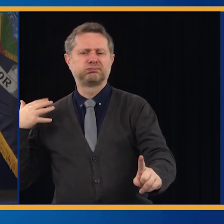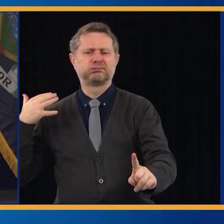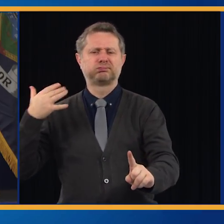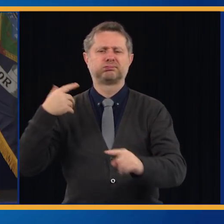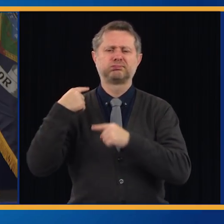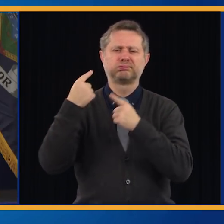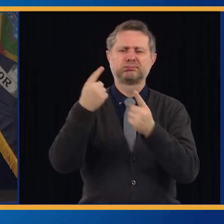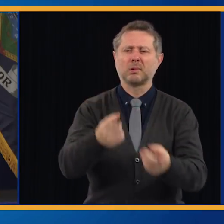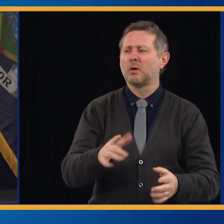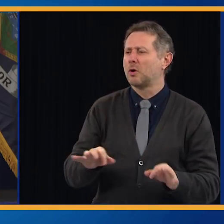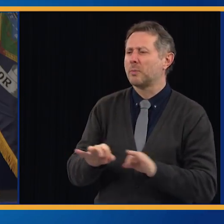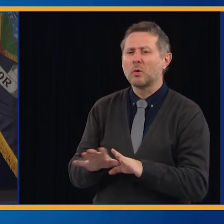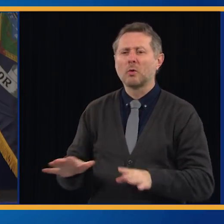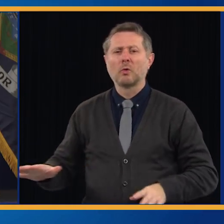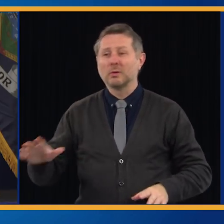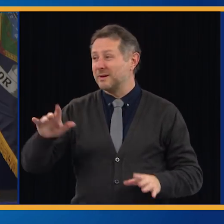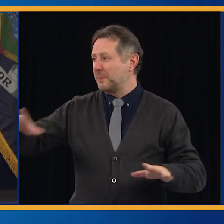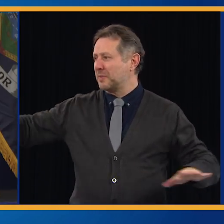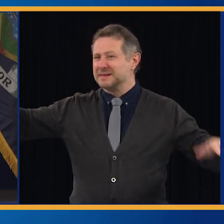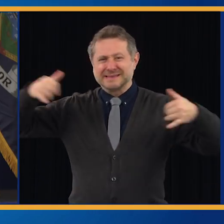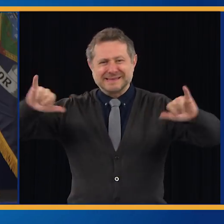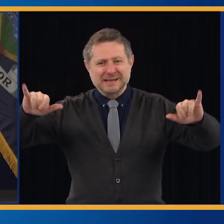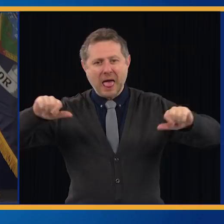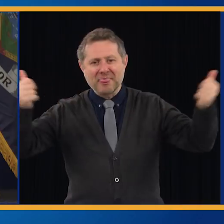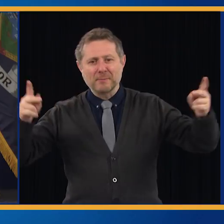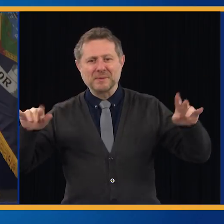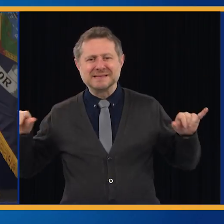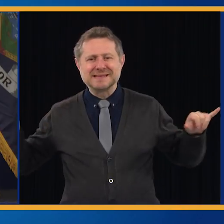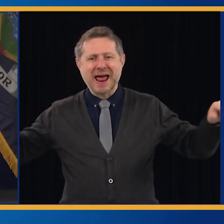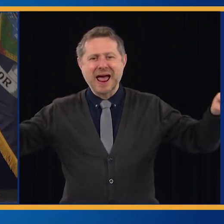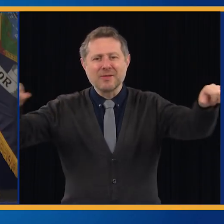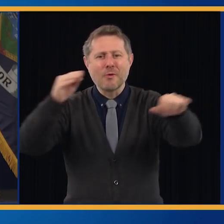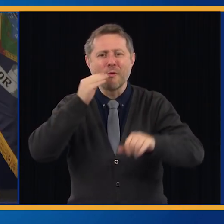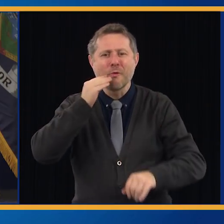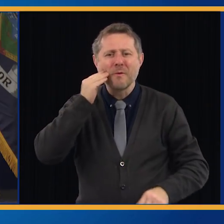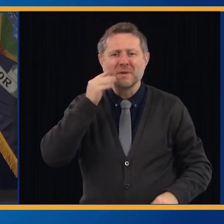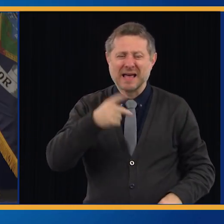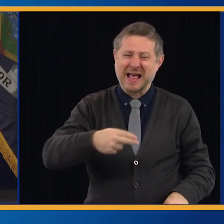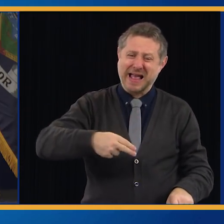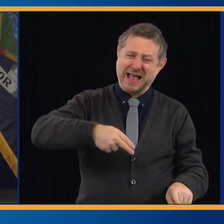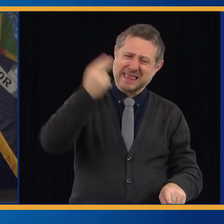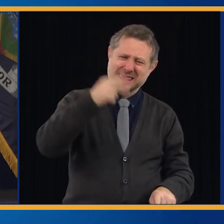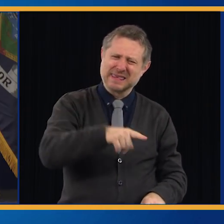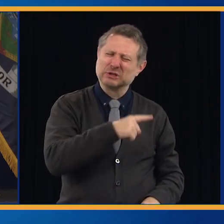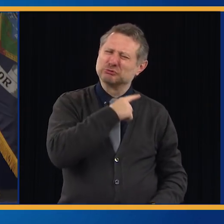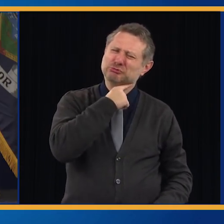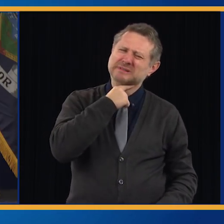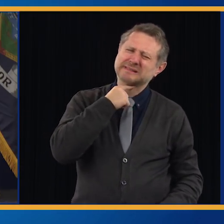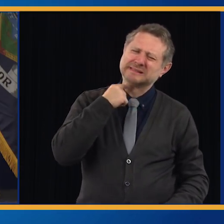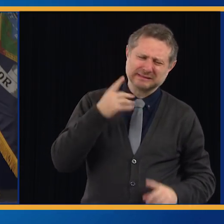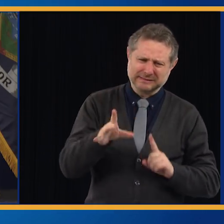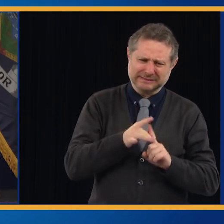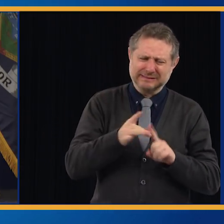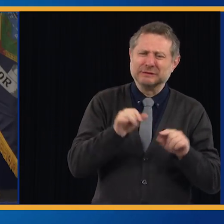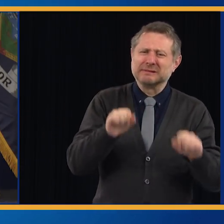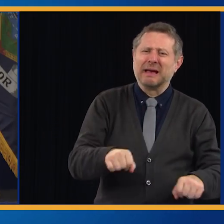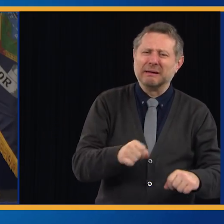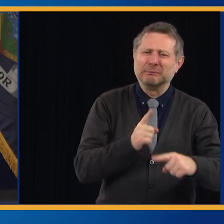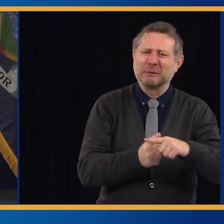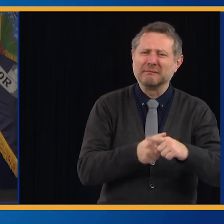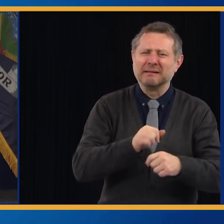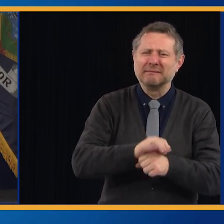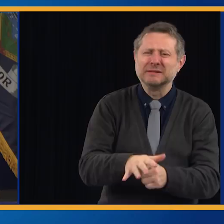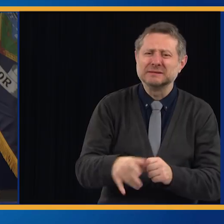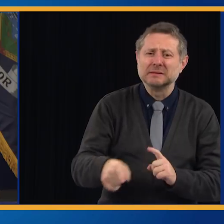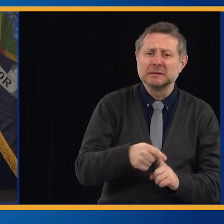else could stay home. They have higher infection rates. They're getting paid a